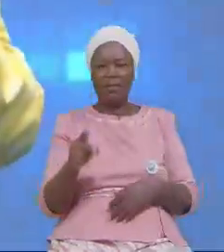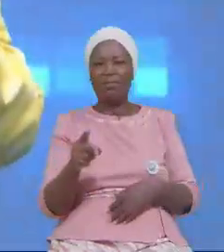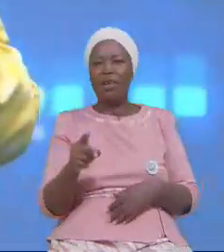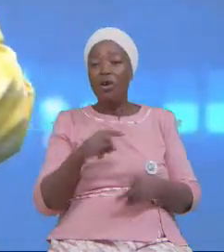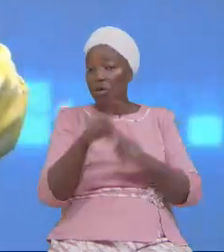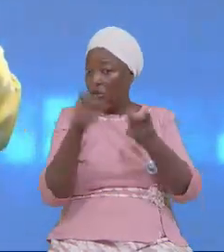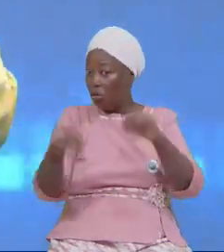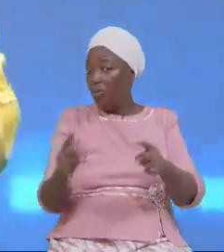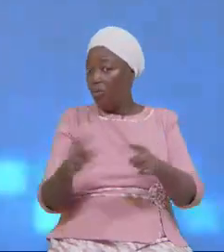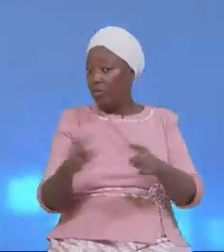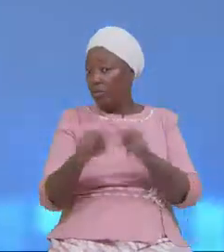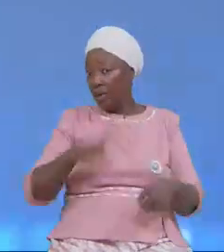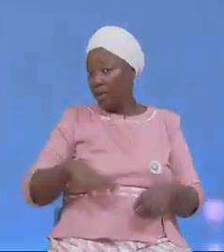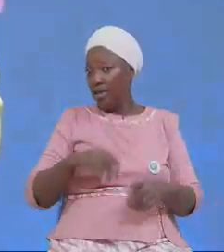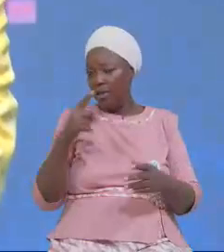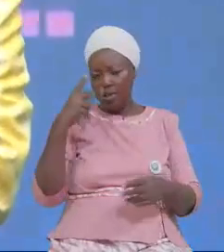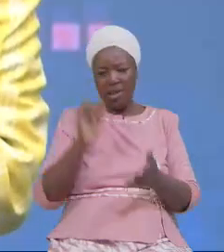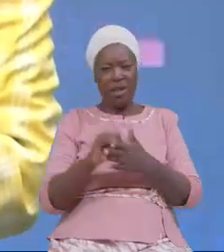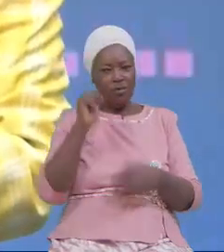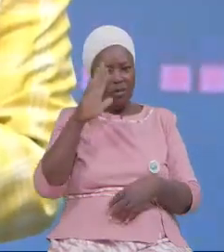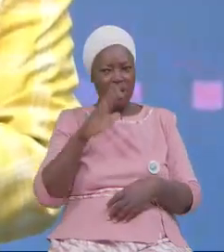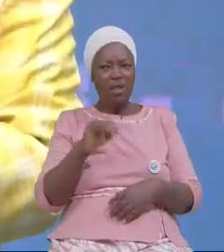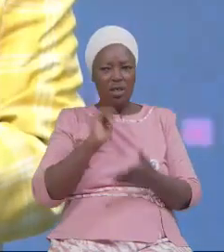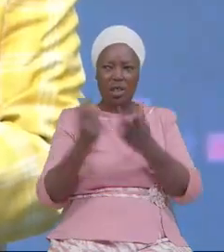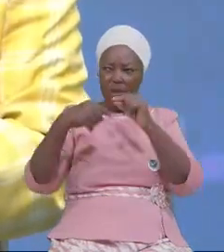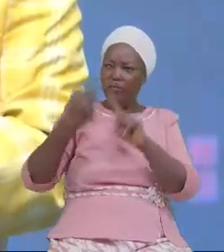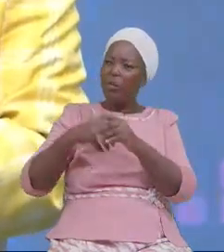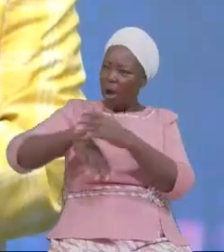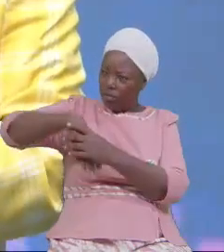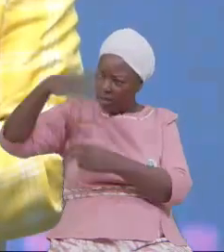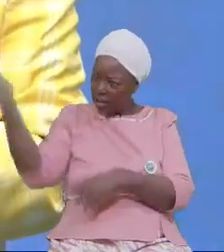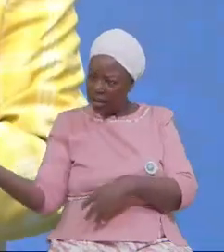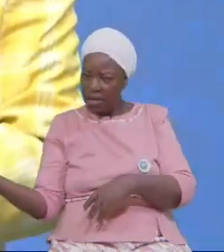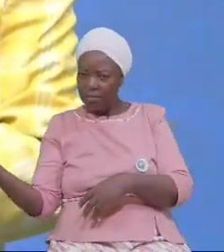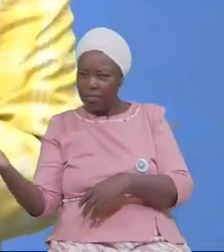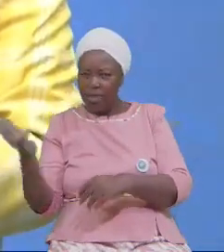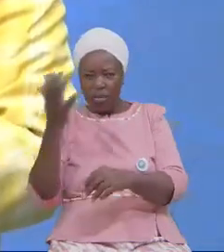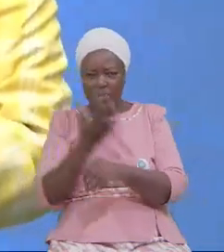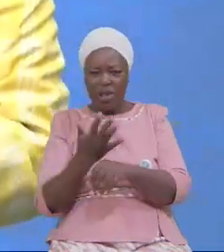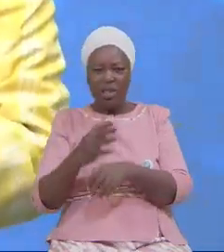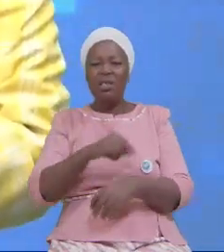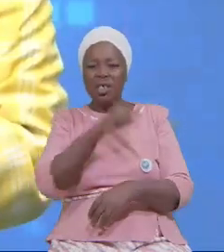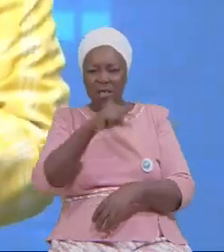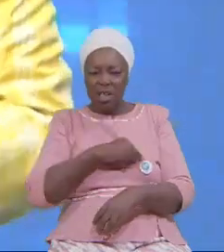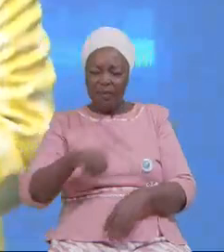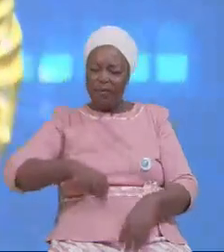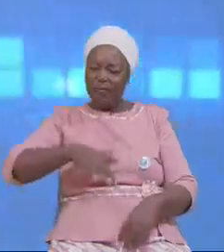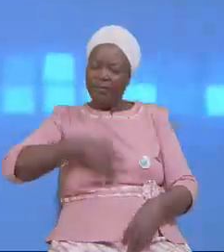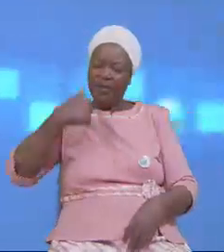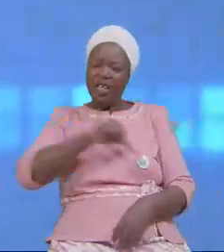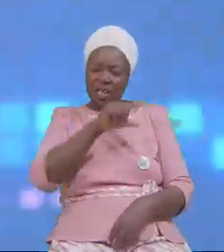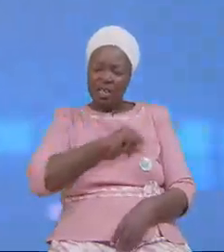woman. She came from outside feeling guilty and feeling condemned.